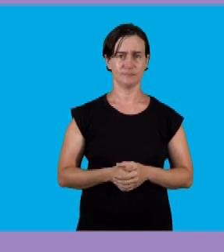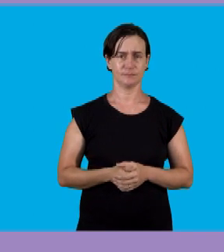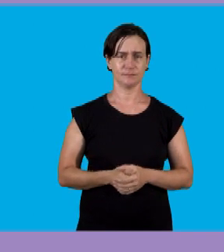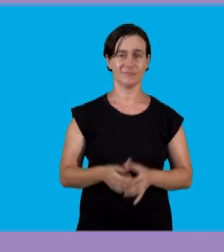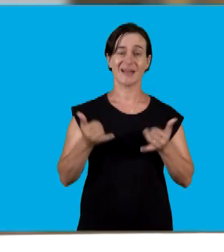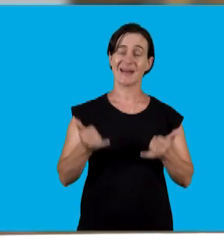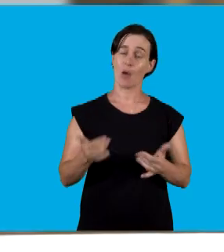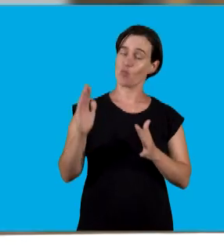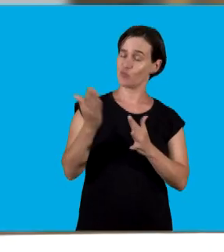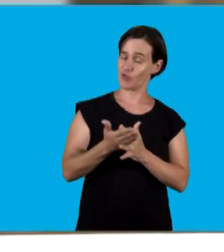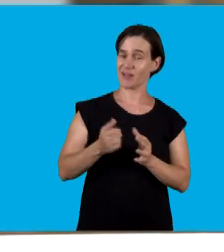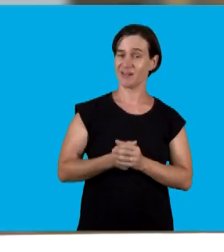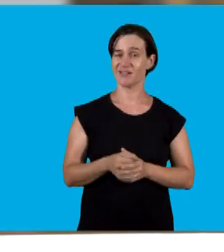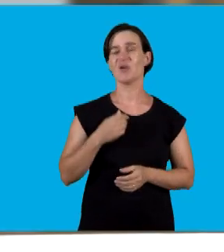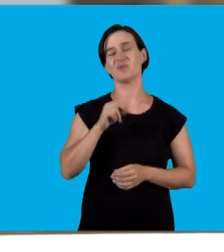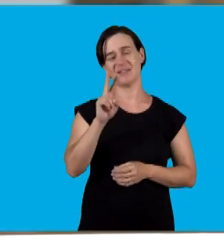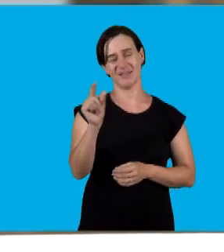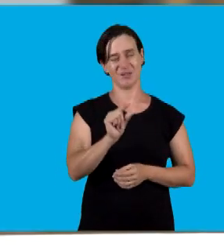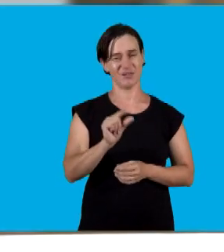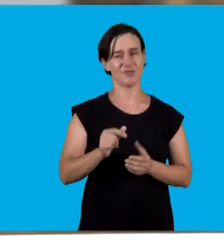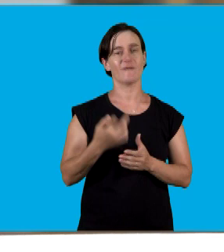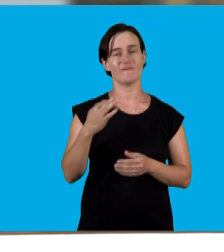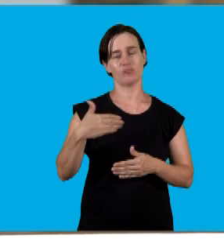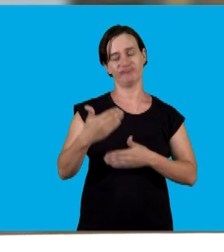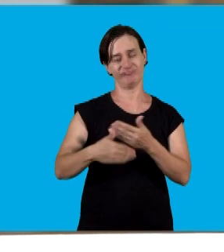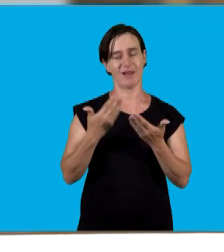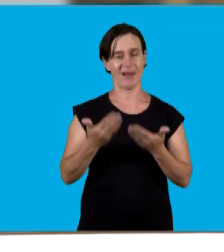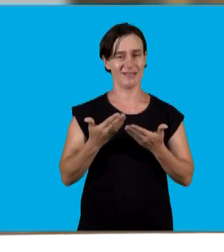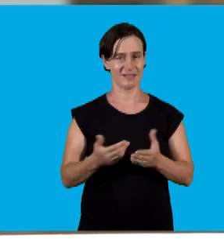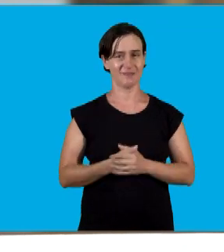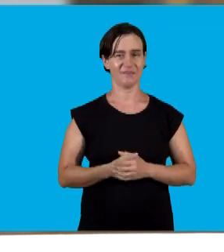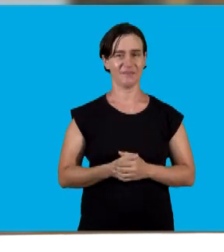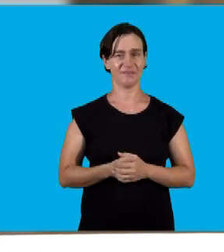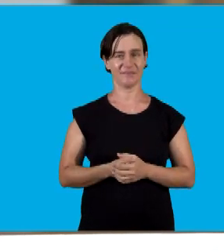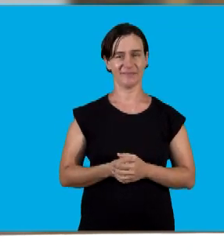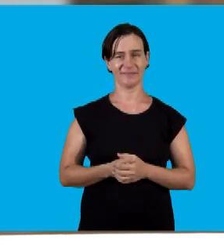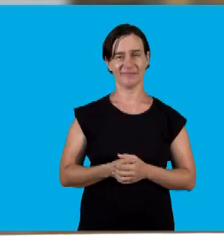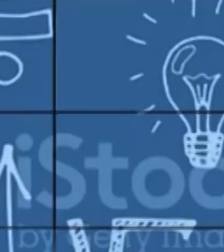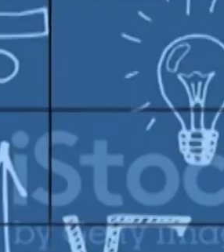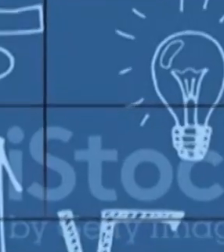Let's quickly go to an ad break, and then we'll see you just now for the rest of our lesson.